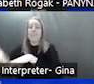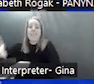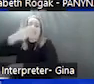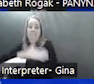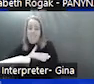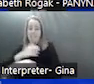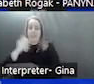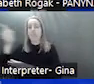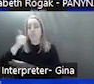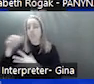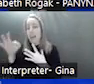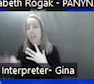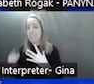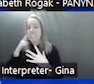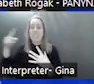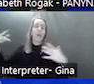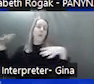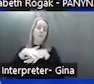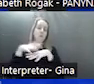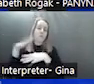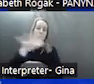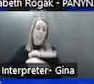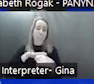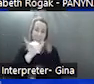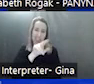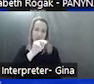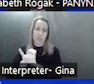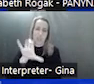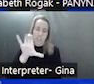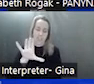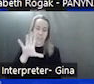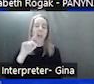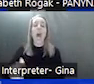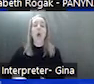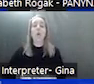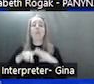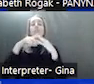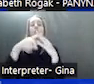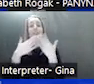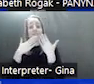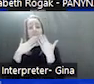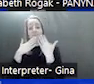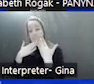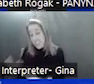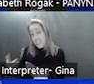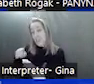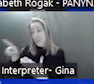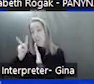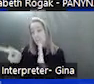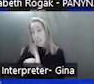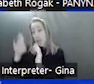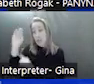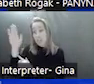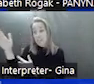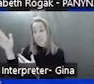hubs like New York City. I'd initially like to start by thank you for the video presentation and that overview,